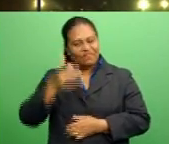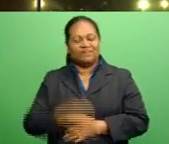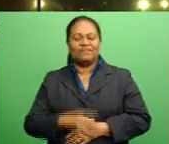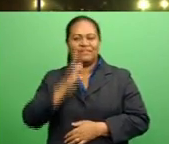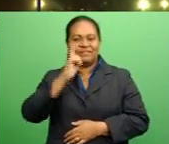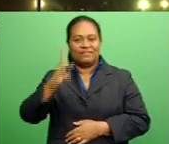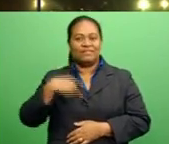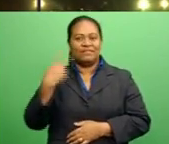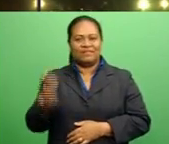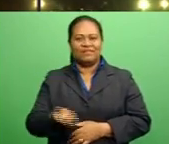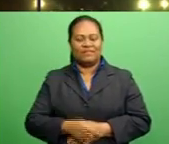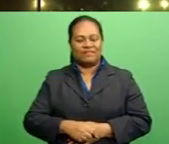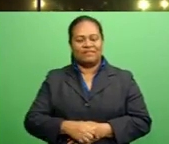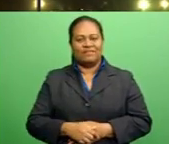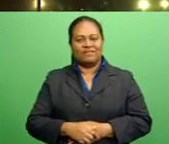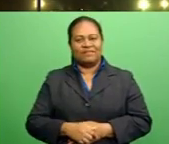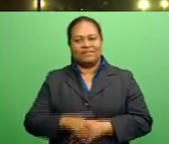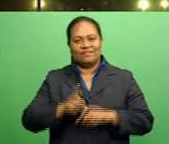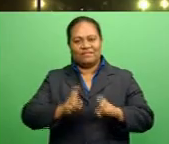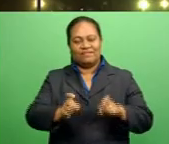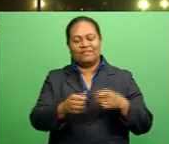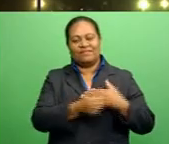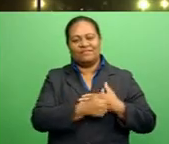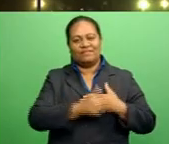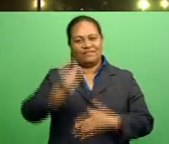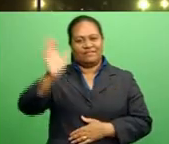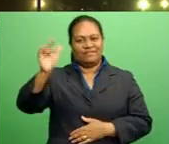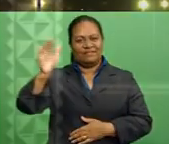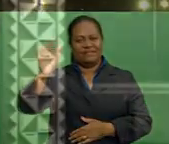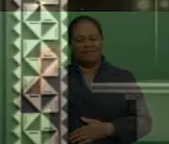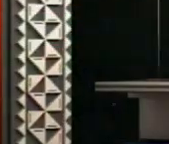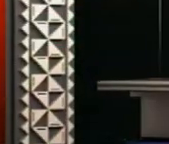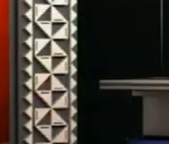see you again tomorrow. Until then, stay safe. Modemanda.